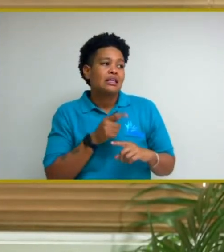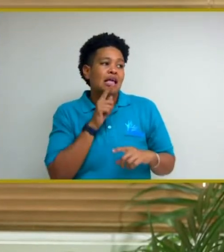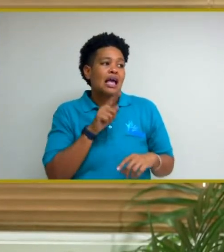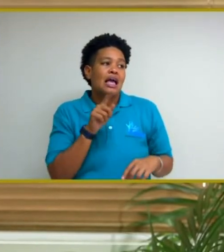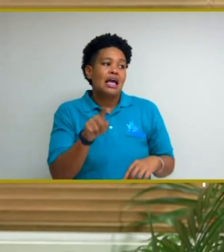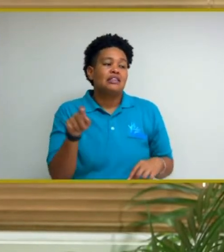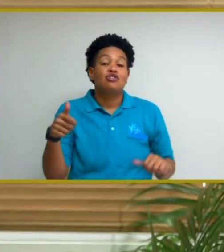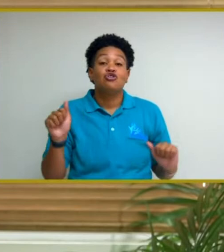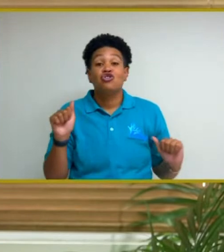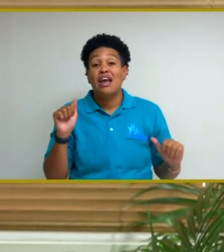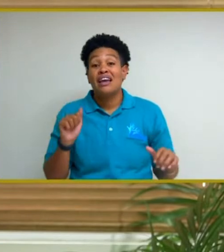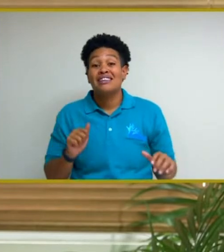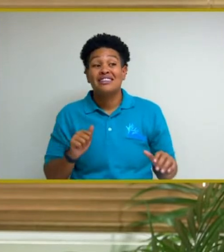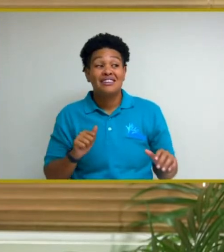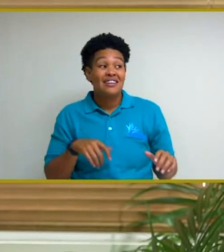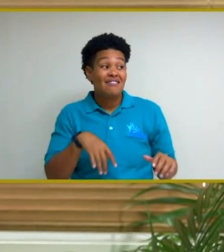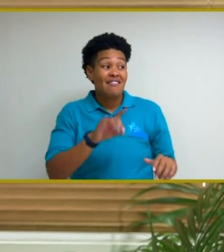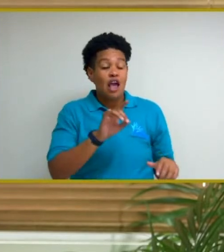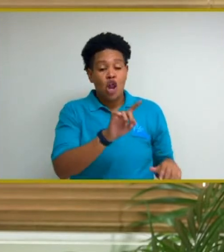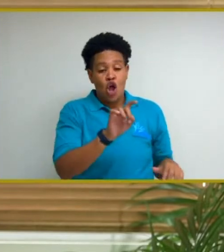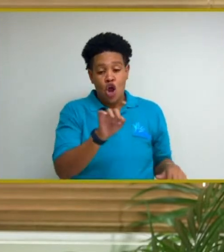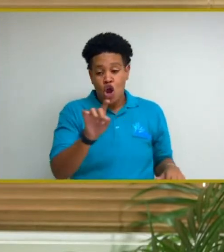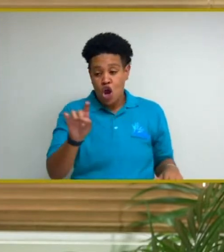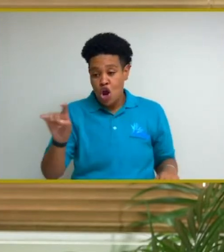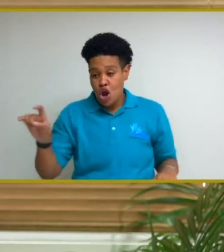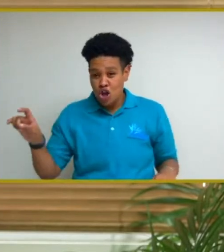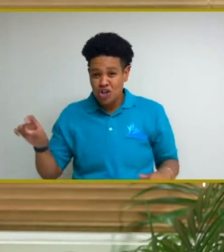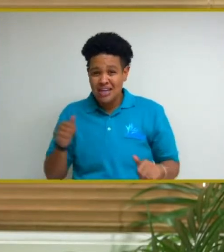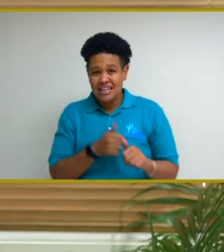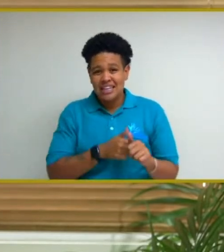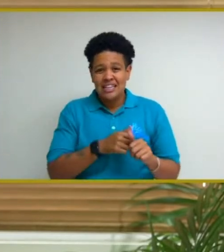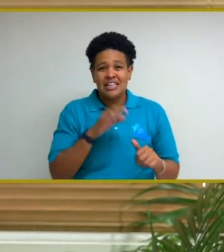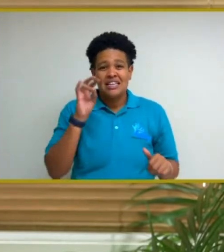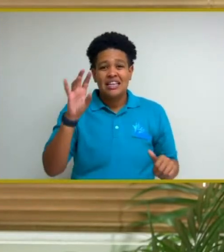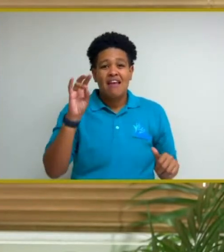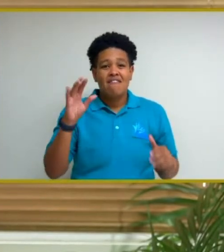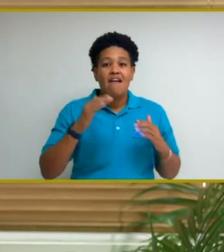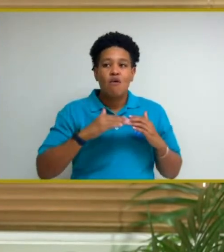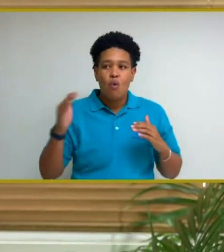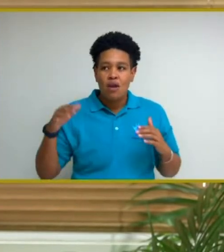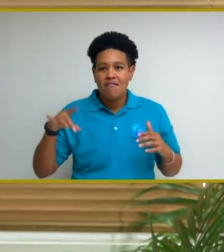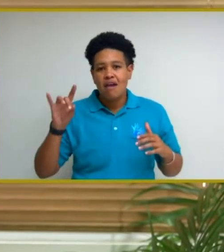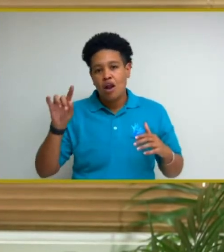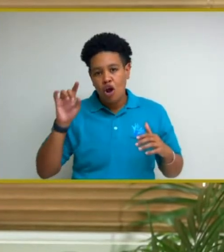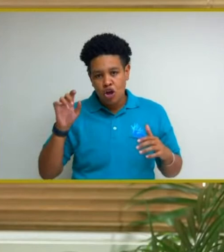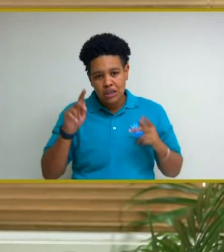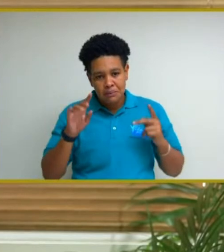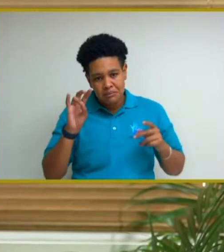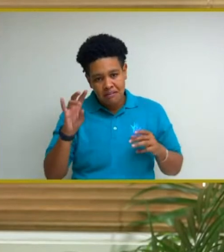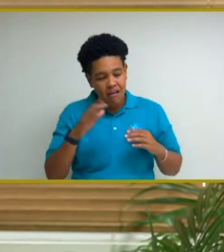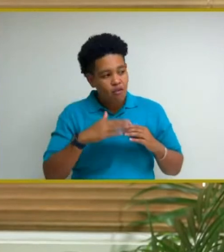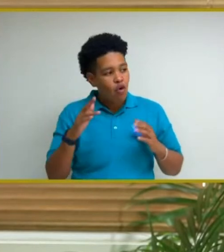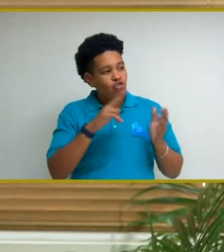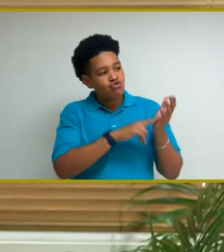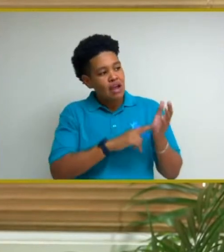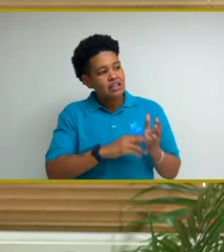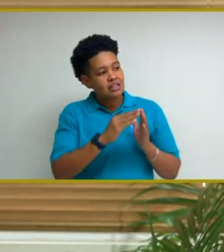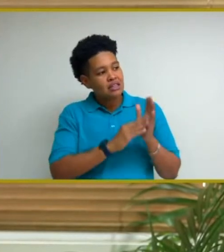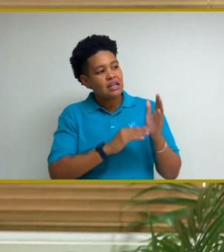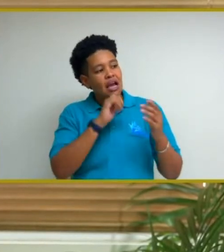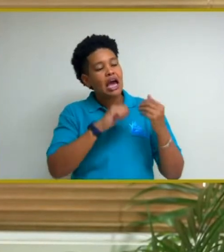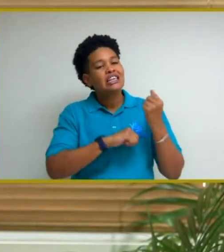asked to try and target at least 100 persons 75 years and older to get them registered and to assist with